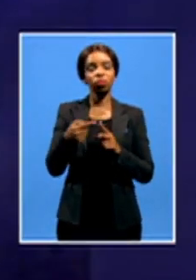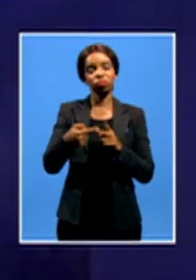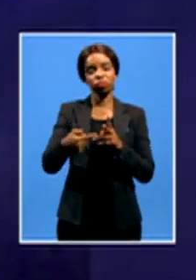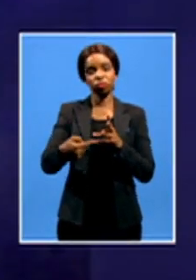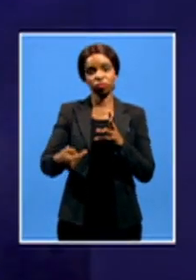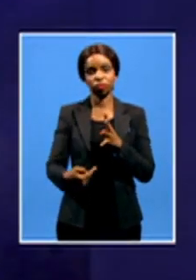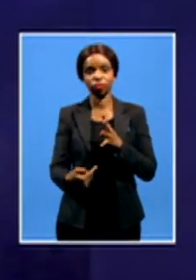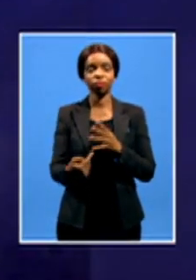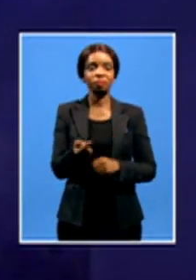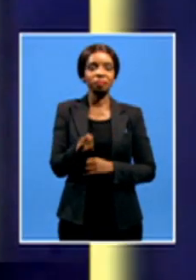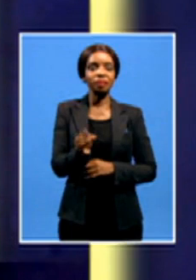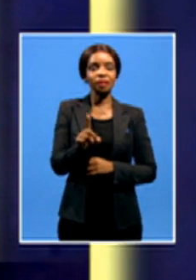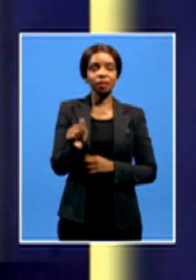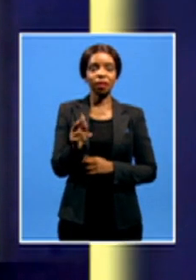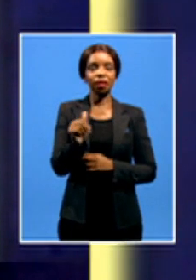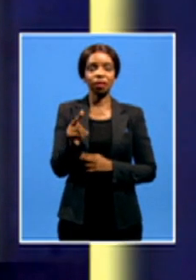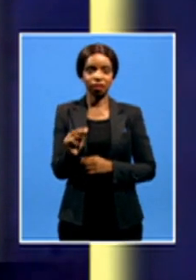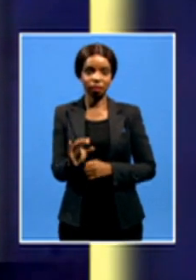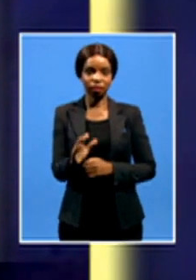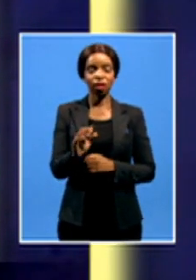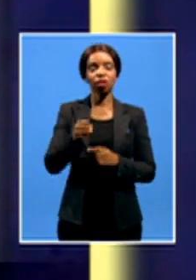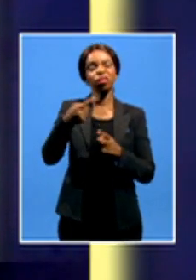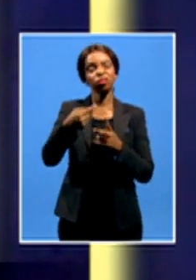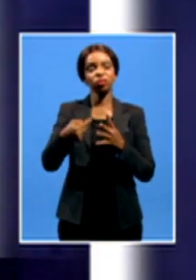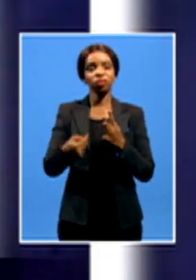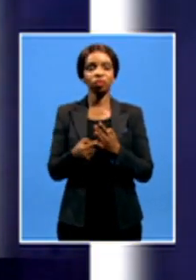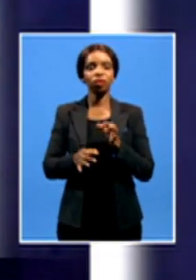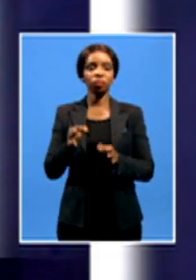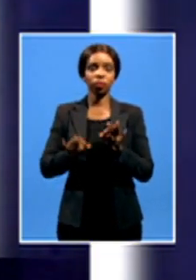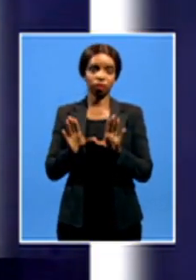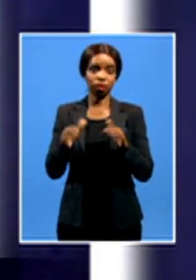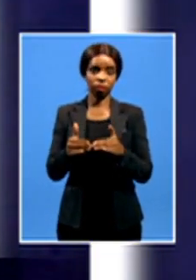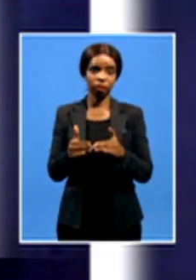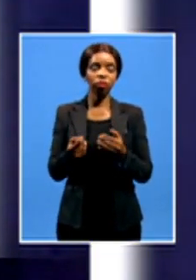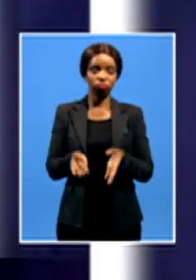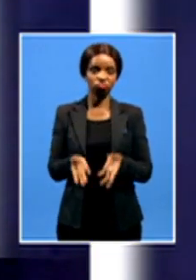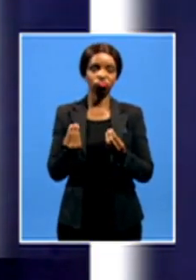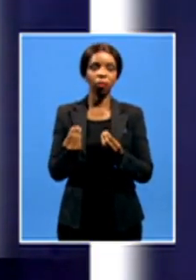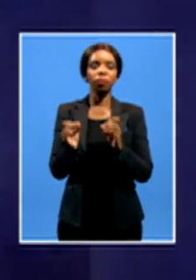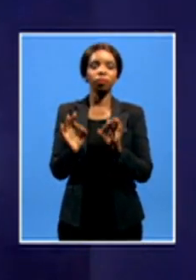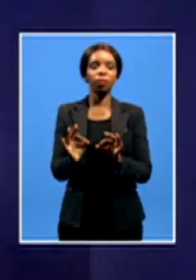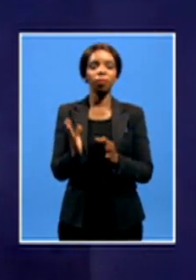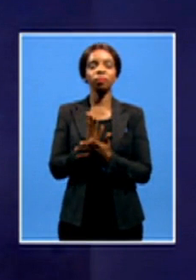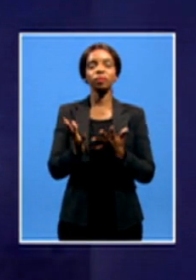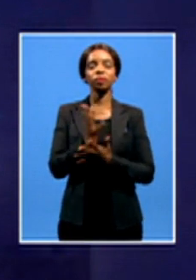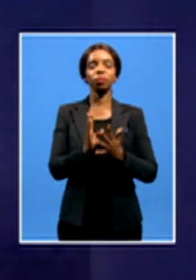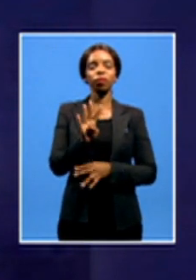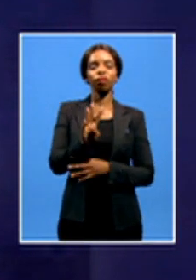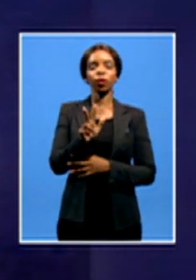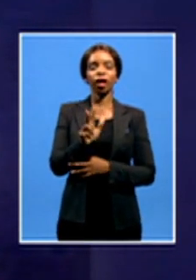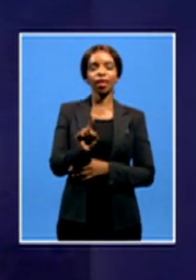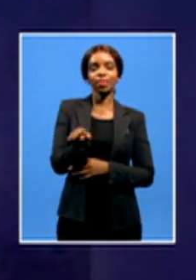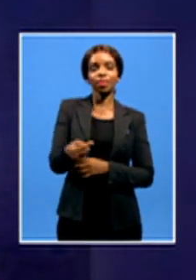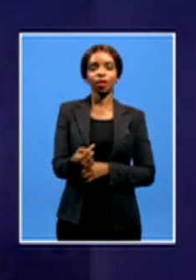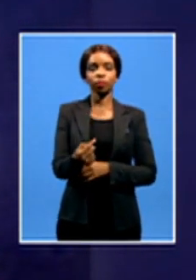Front, Minority Front, Dikankwetla, Workers' List Party and the Soccer Party have received somewhere between 48,000